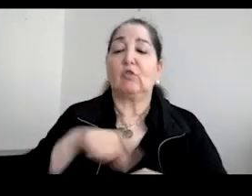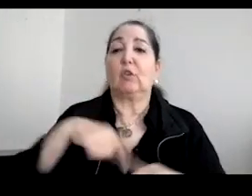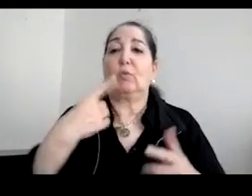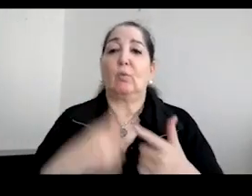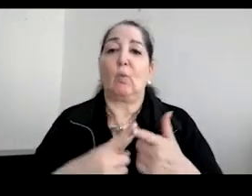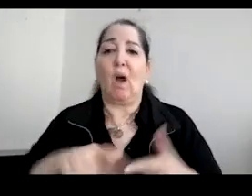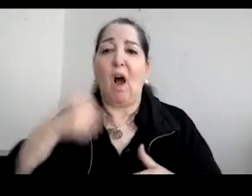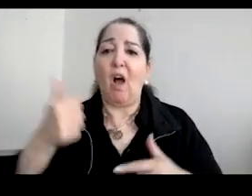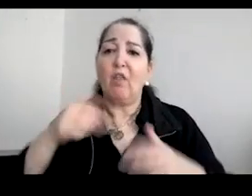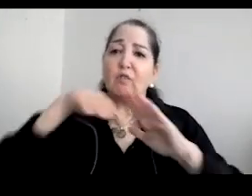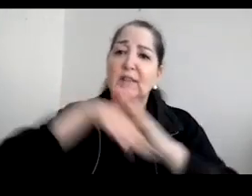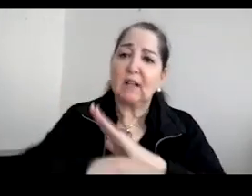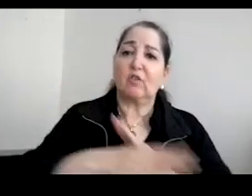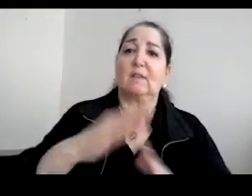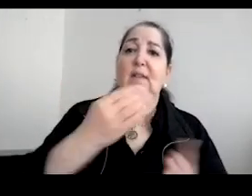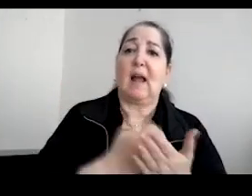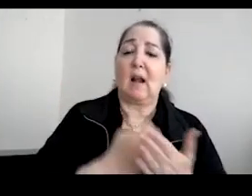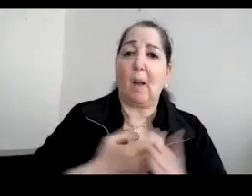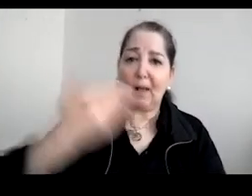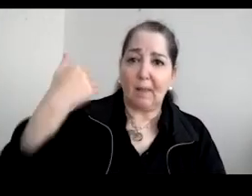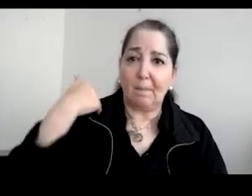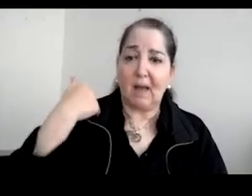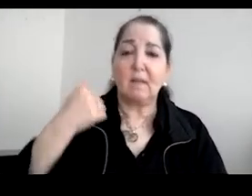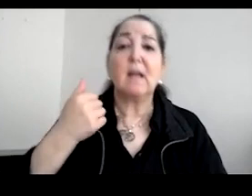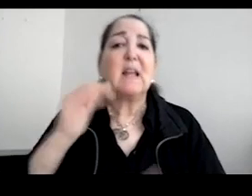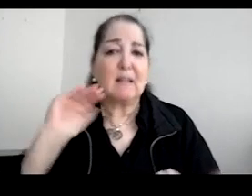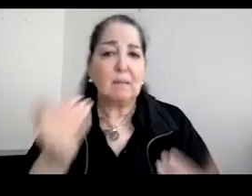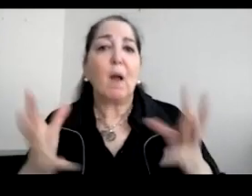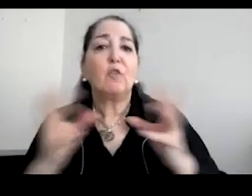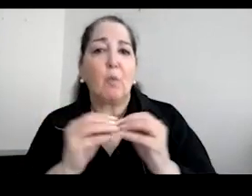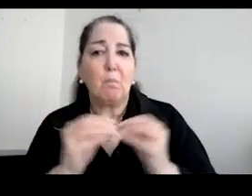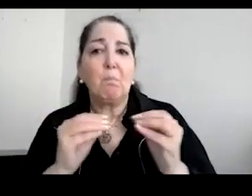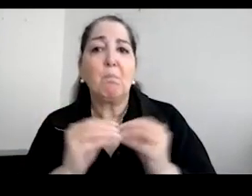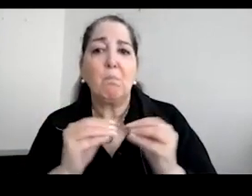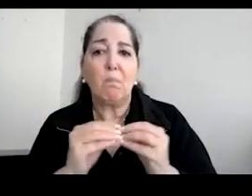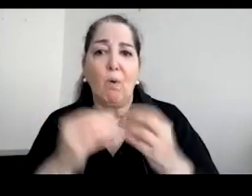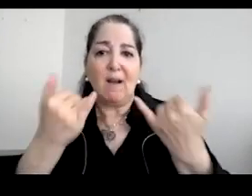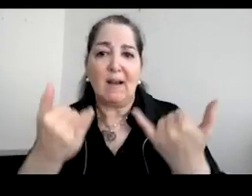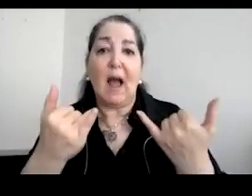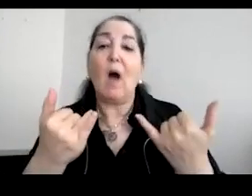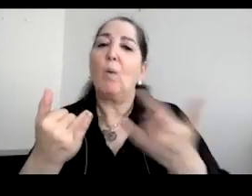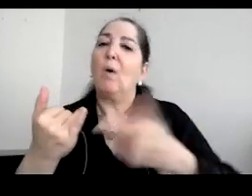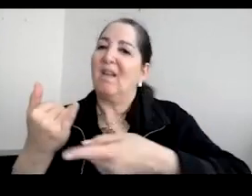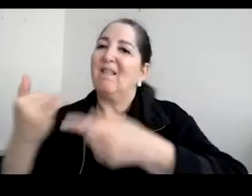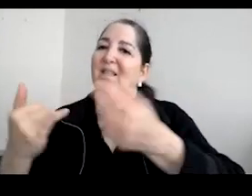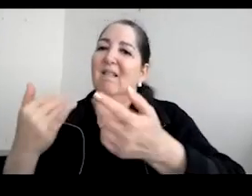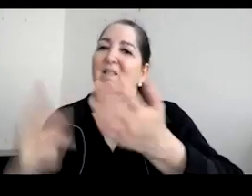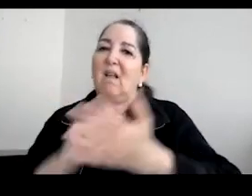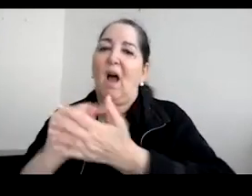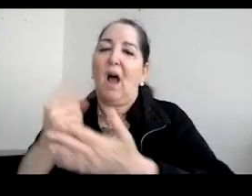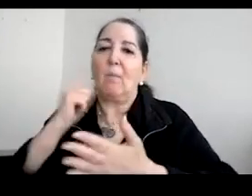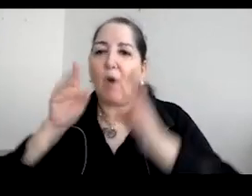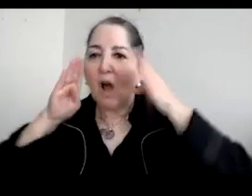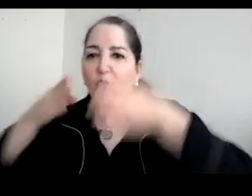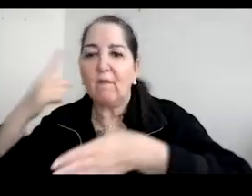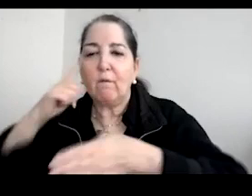to be much, much more, in a relative sense, concentrated among minority workers. Not shown in